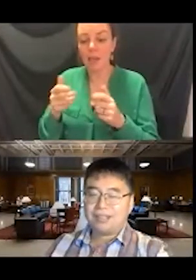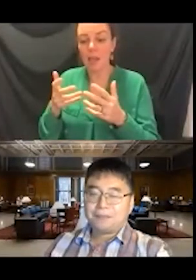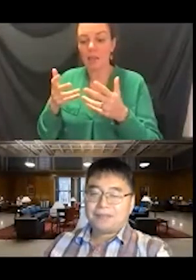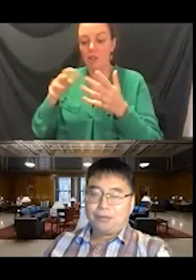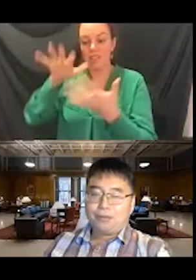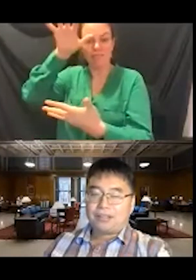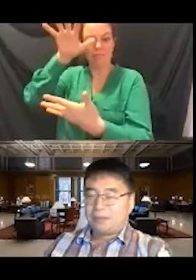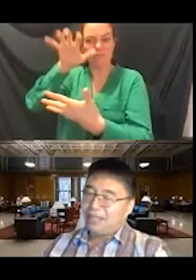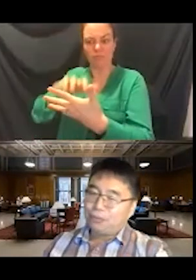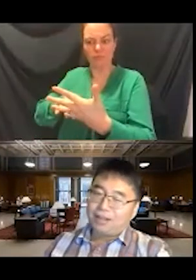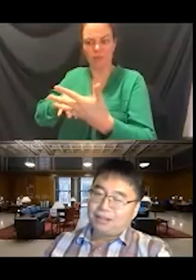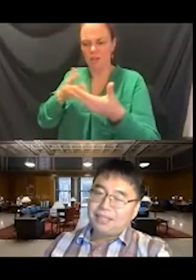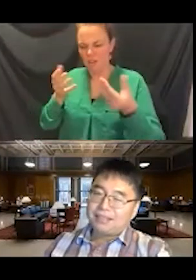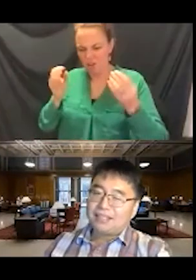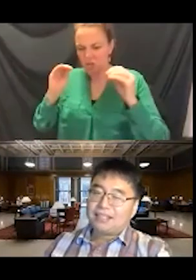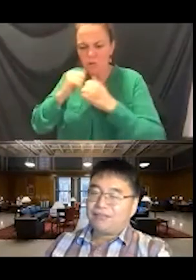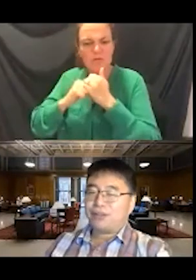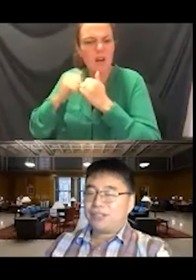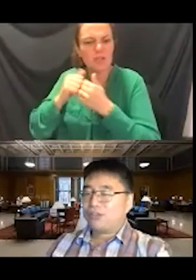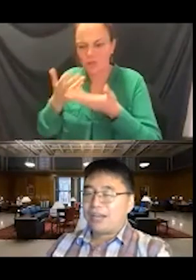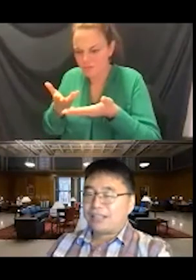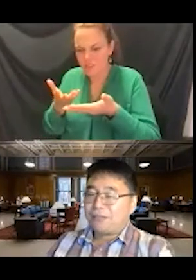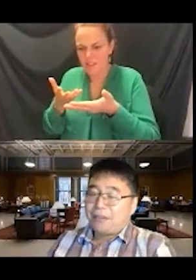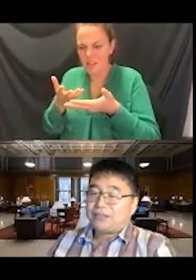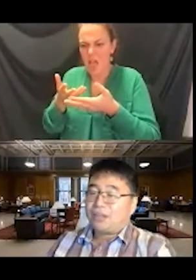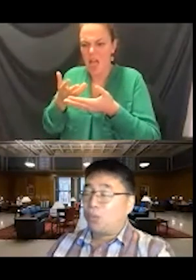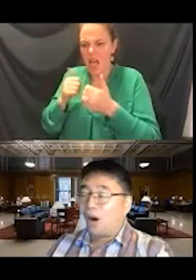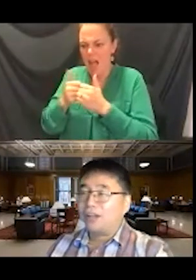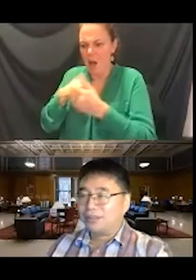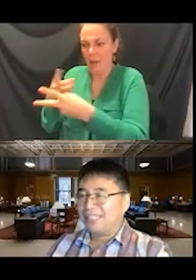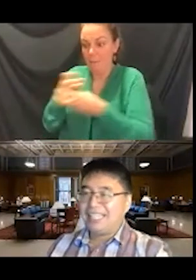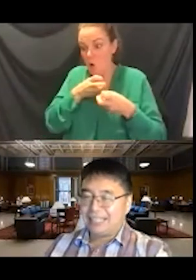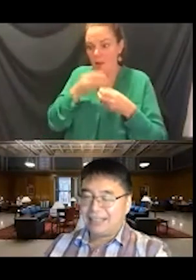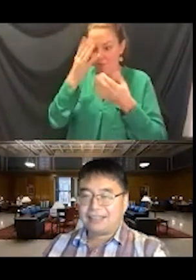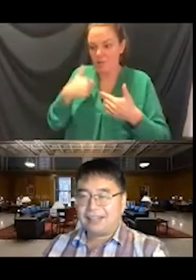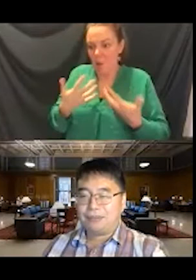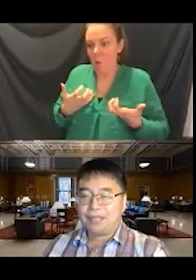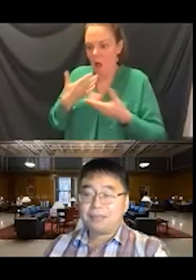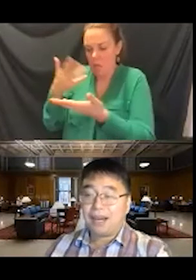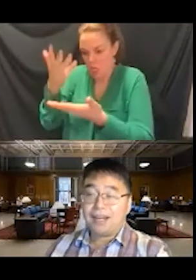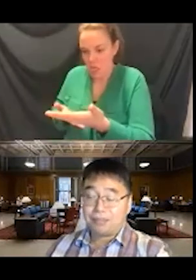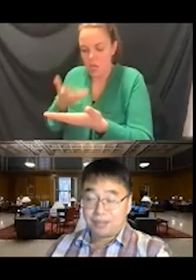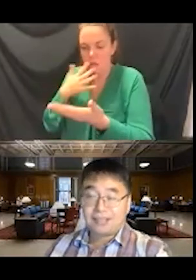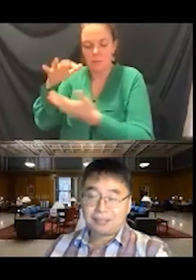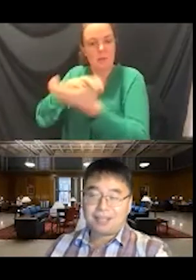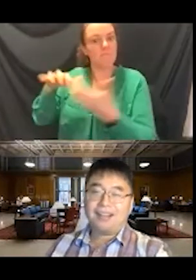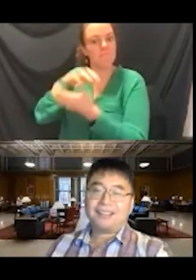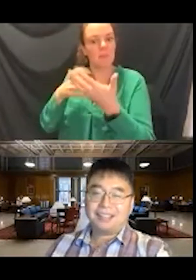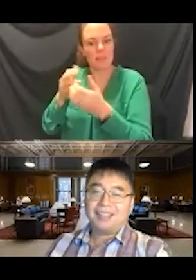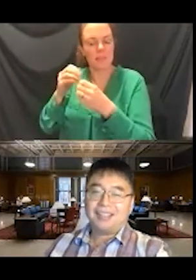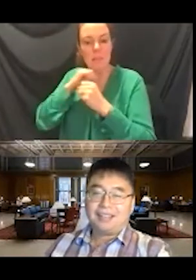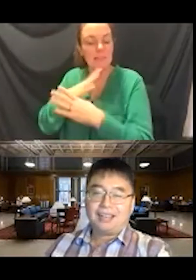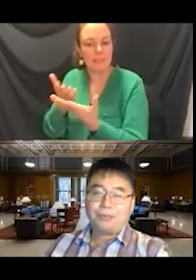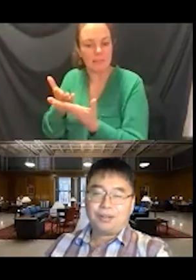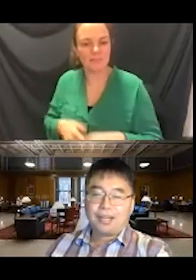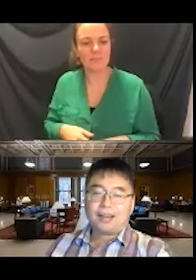it's, and what does that mean? Well, it means that it's difficult to extract the information that you want or need at that time, right? Precisely because